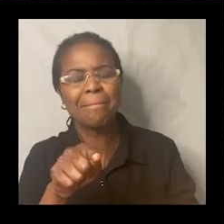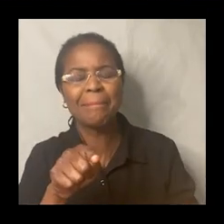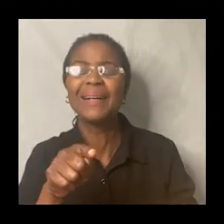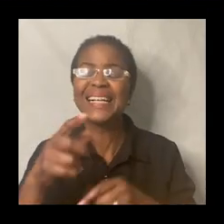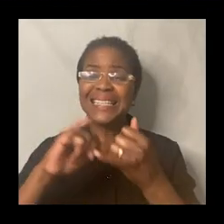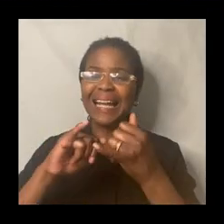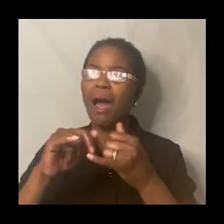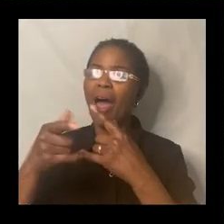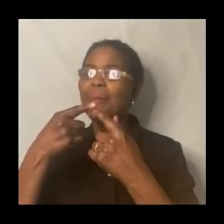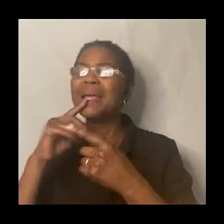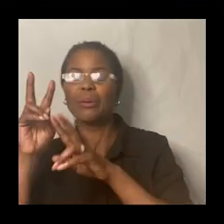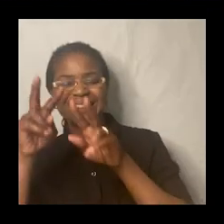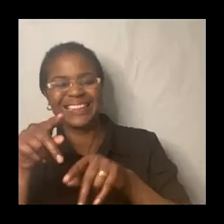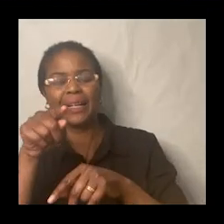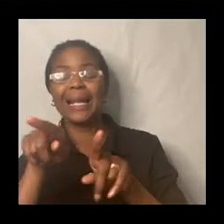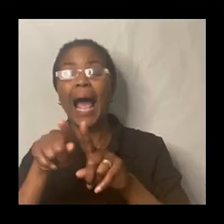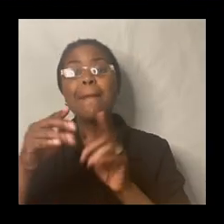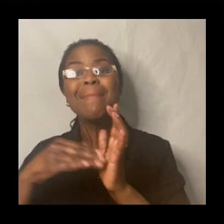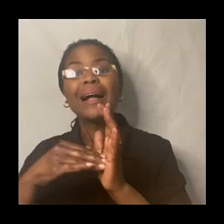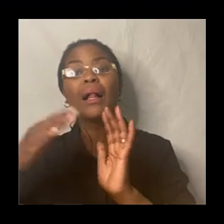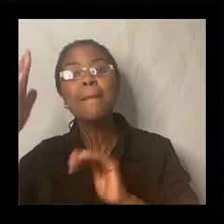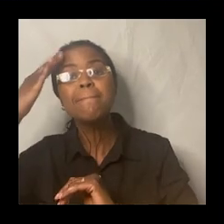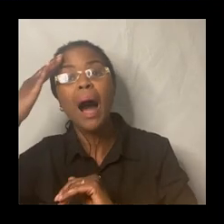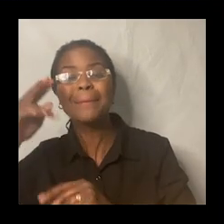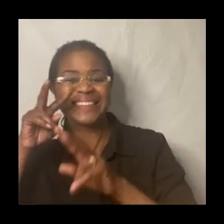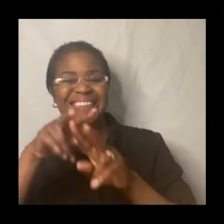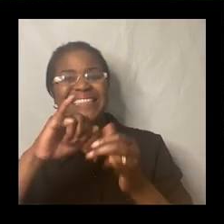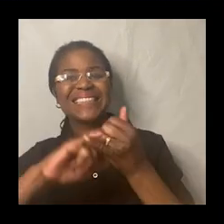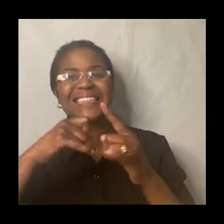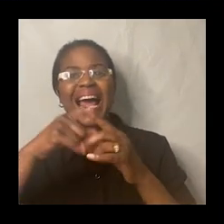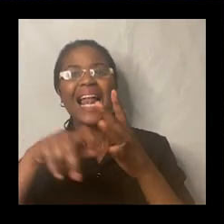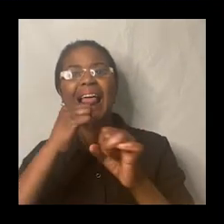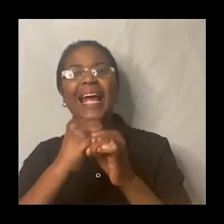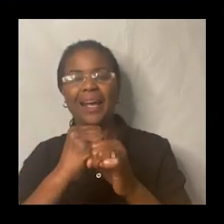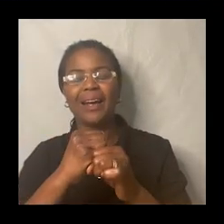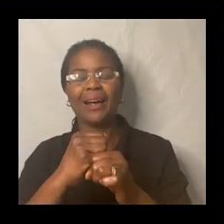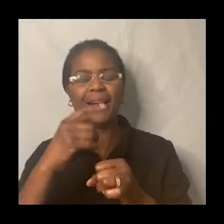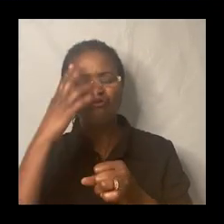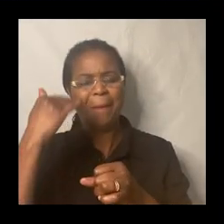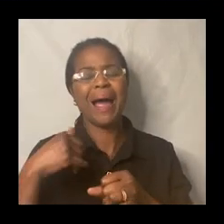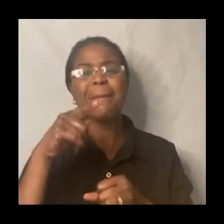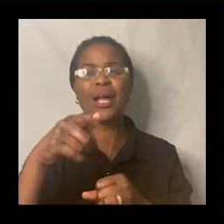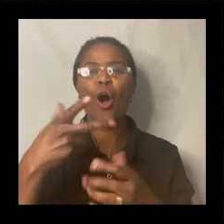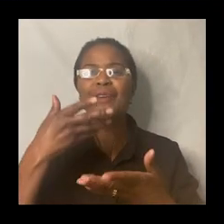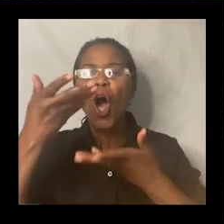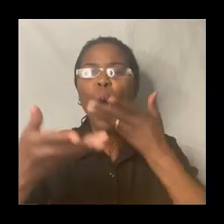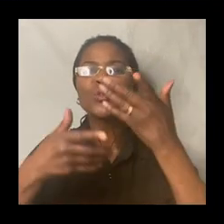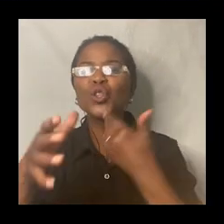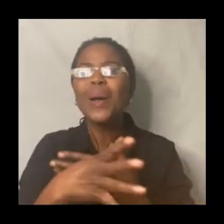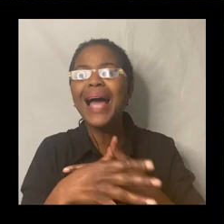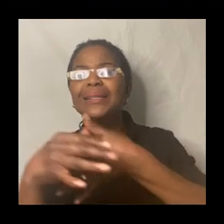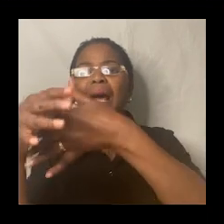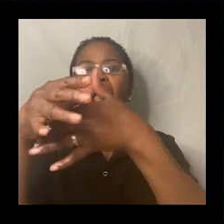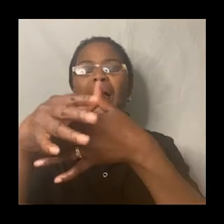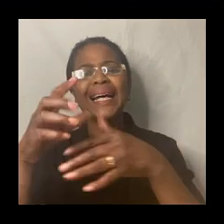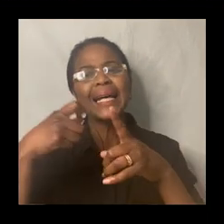by other people, for instance, by Michael's mother, for instance, reminds me of the end of Ode to a Nightingale, where he says, Keats says, was